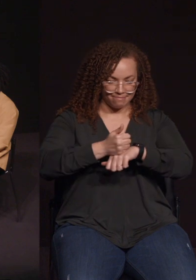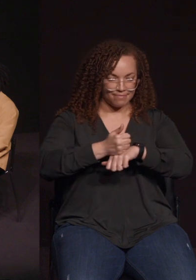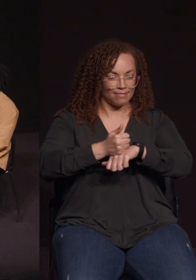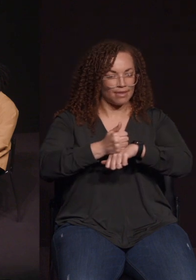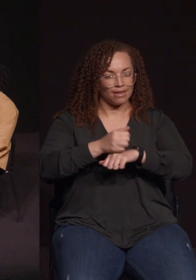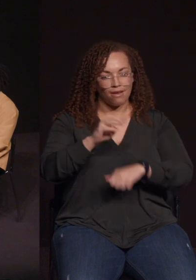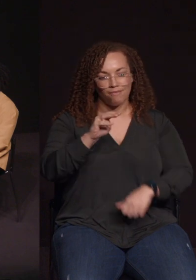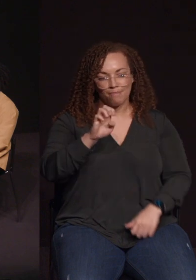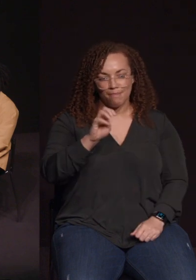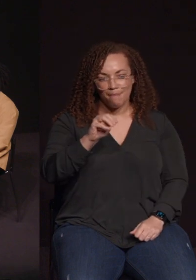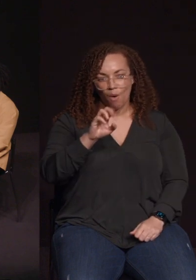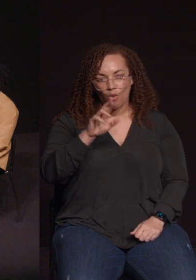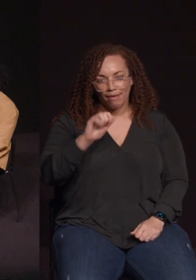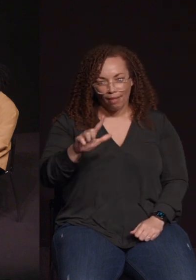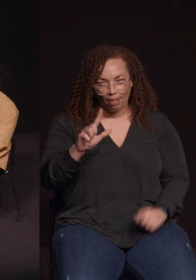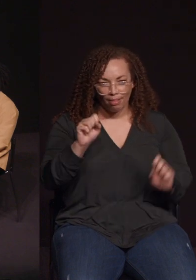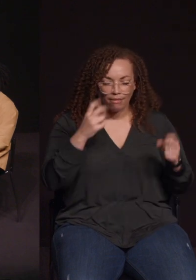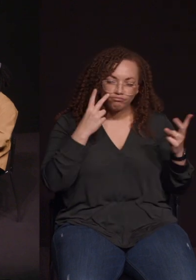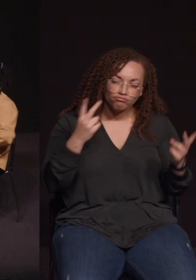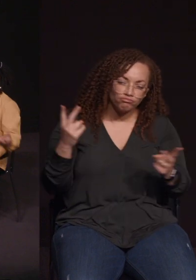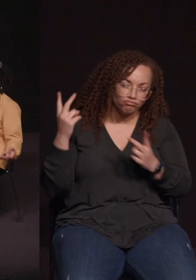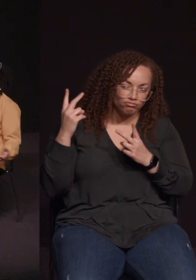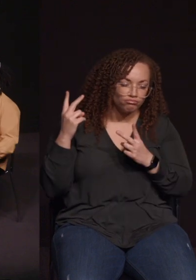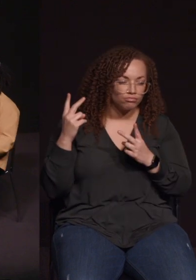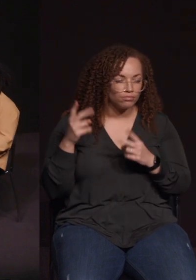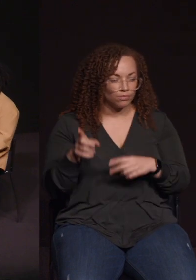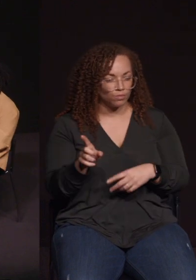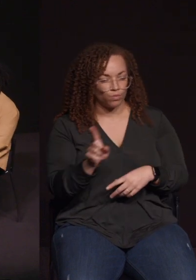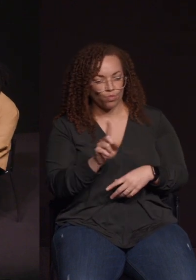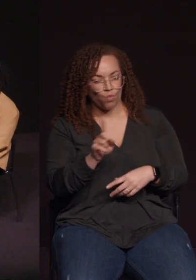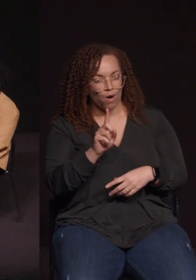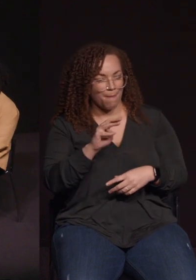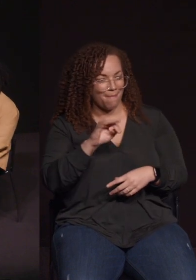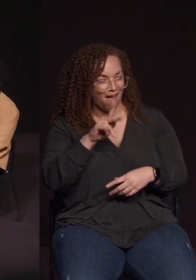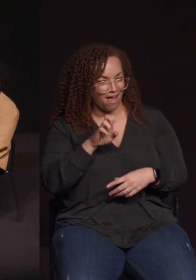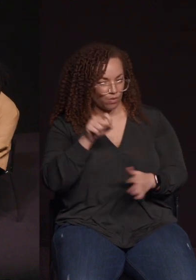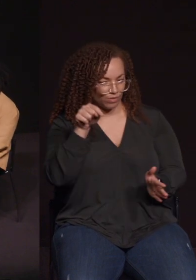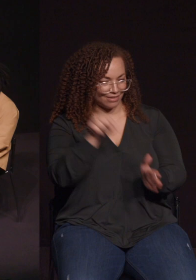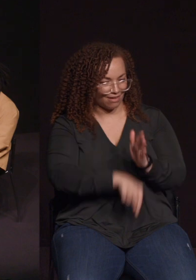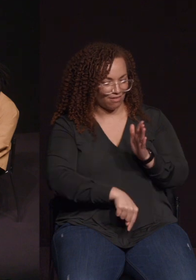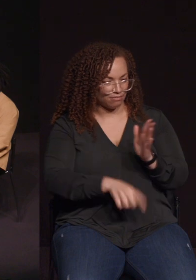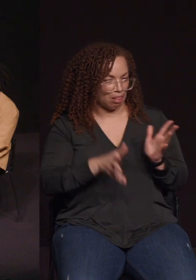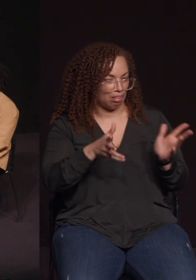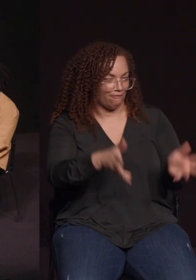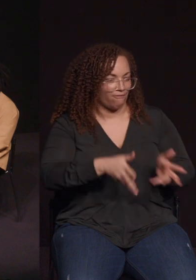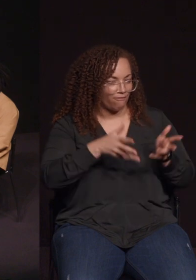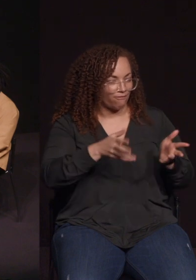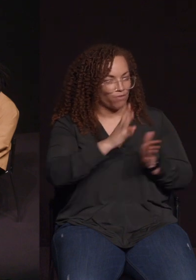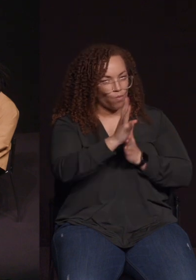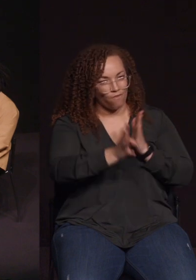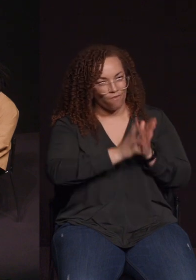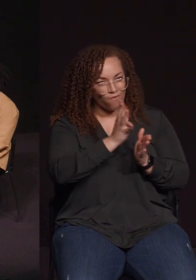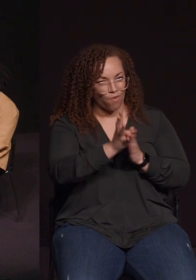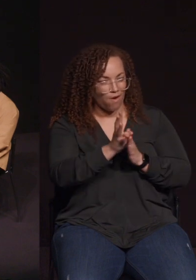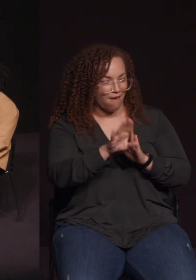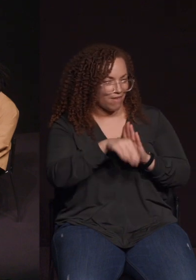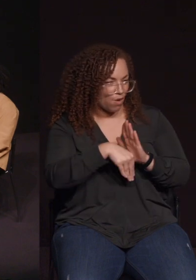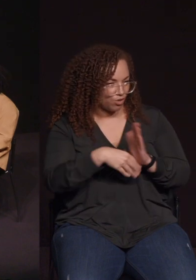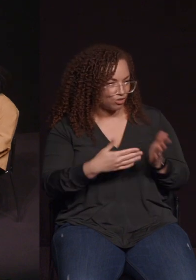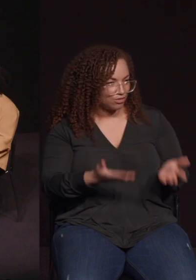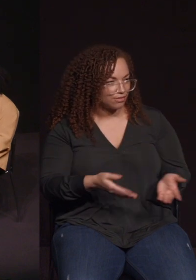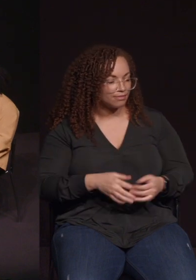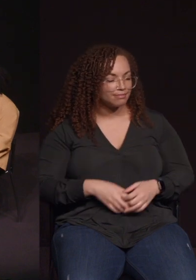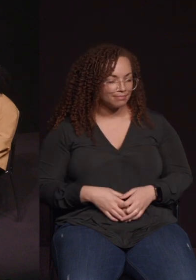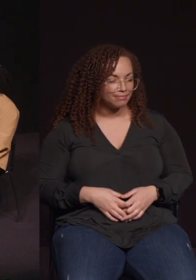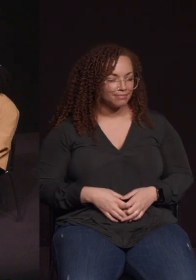Jr. was killed and left in the street for 4.5 hours. And so one